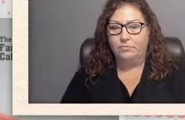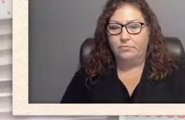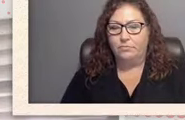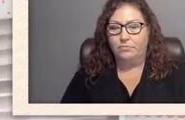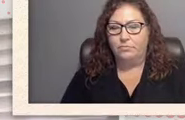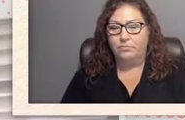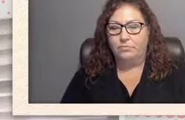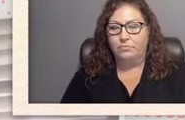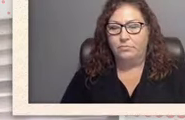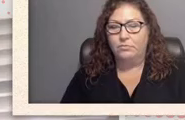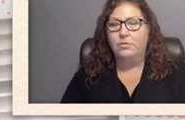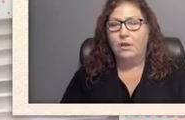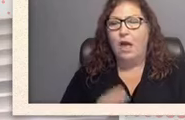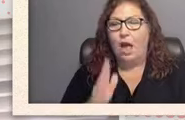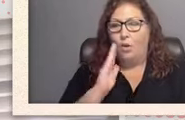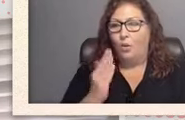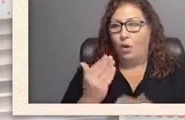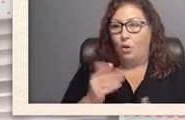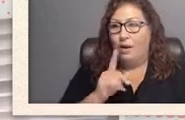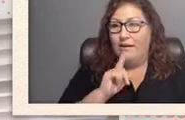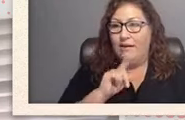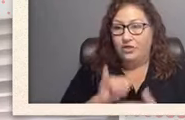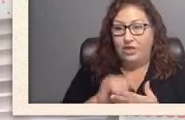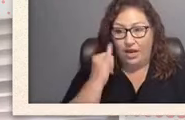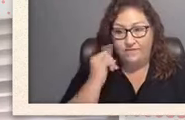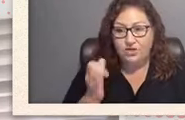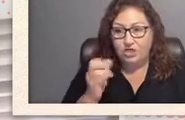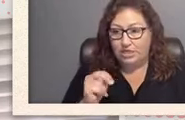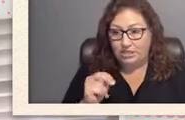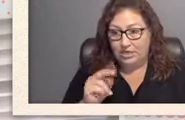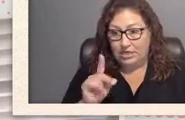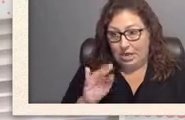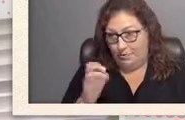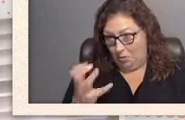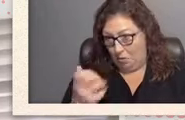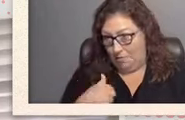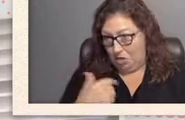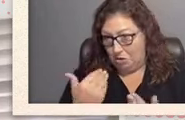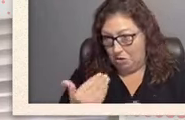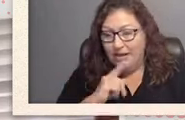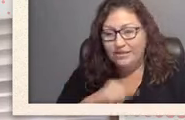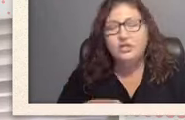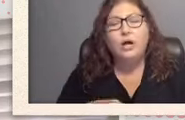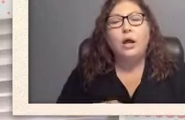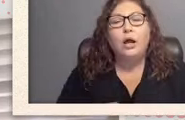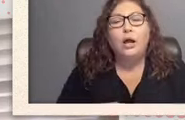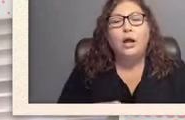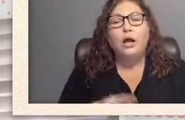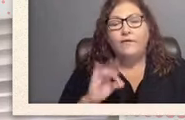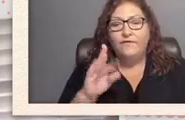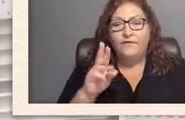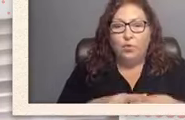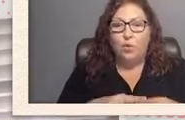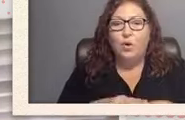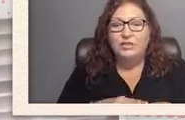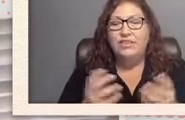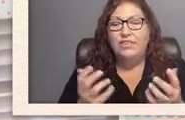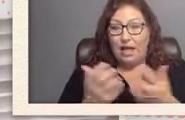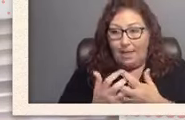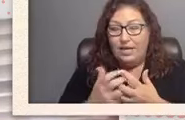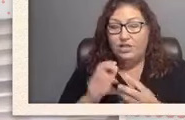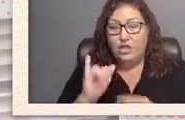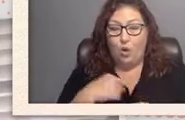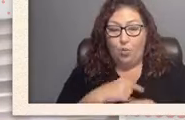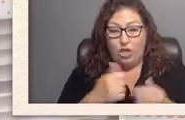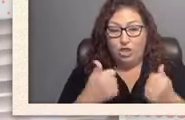So I'll jump on that if Jason and Debbie wanted me to. So, you know, there's, of course, the accommodations that we try to have in